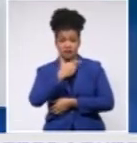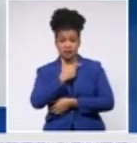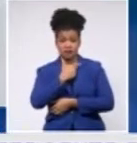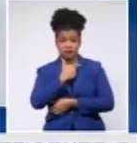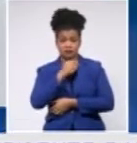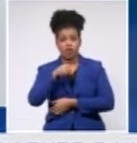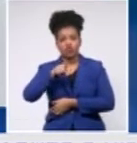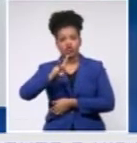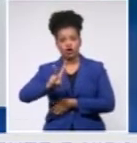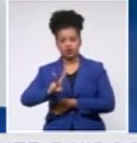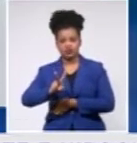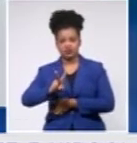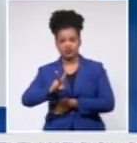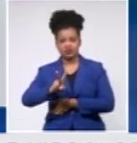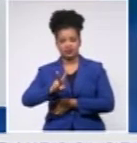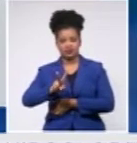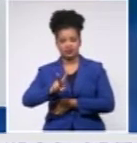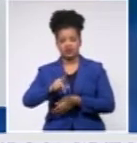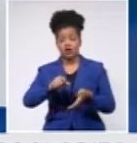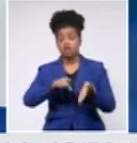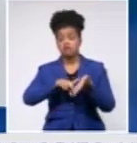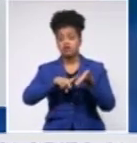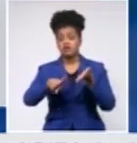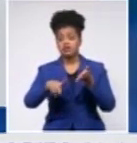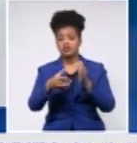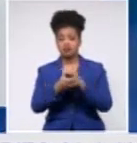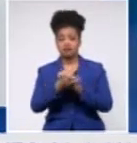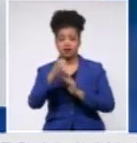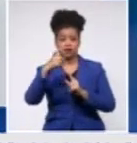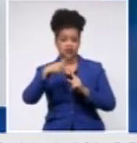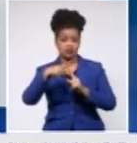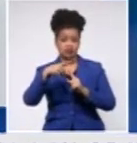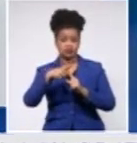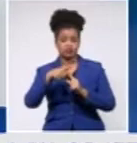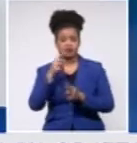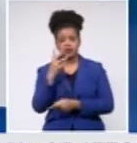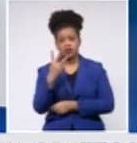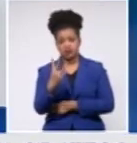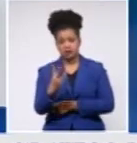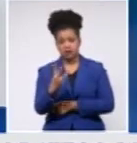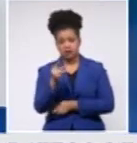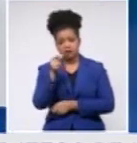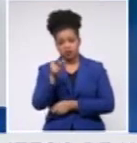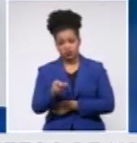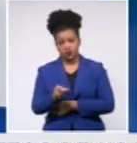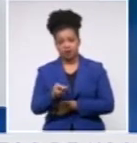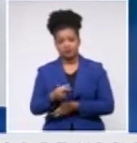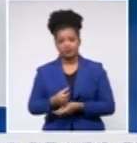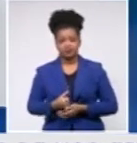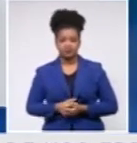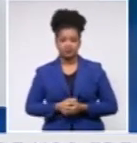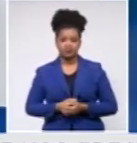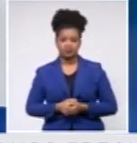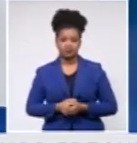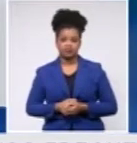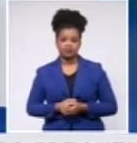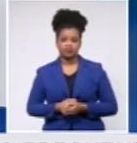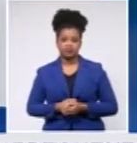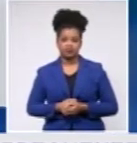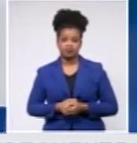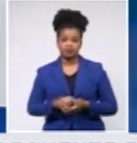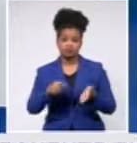to Matanzas. The 30 cases from Havana belong to the municipalities